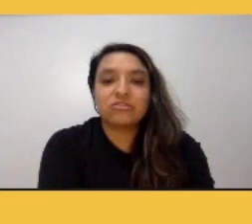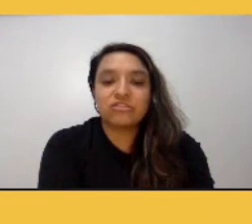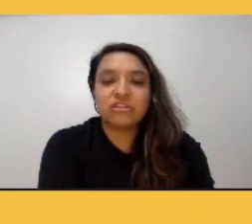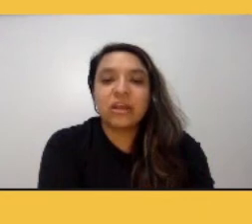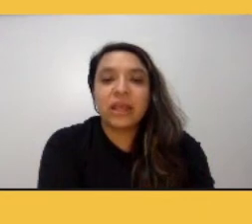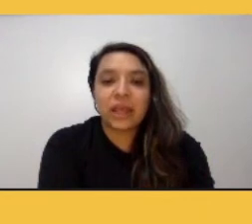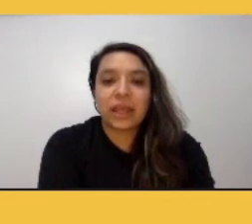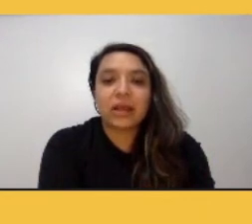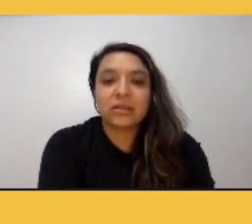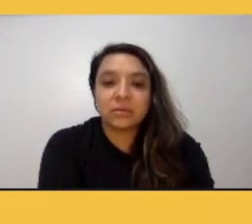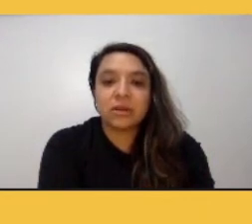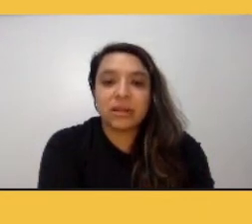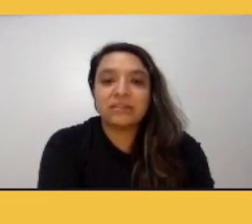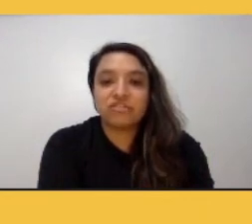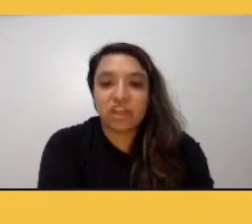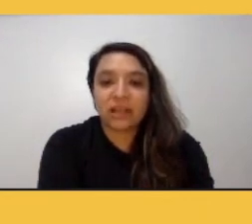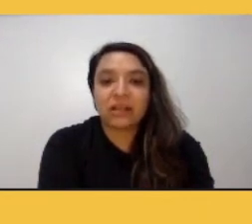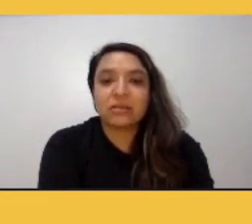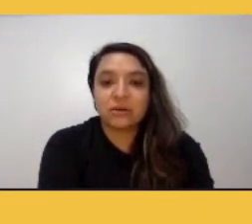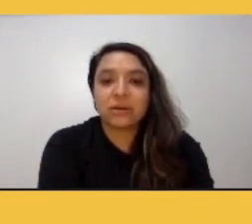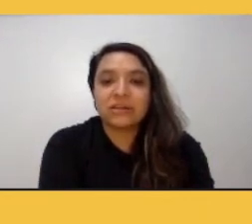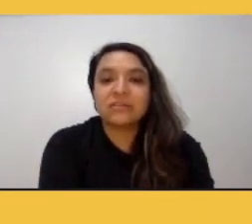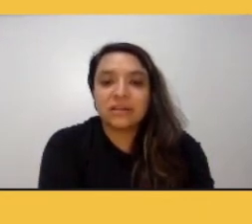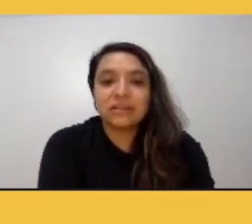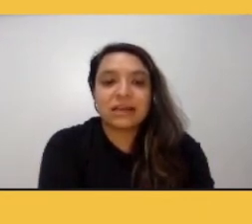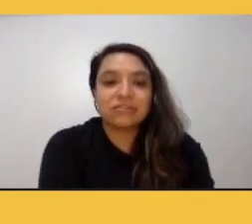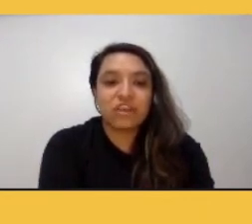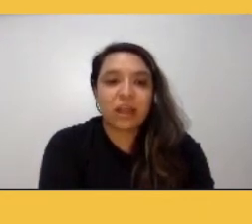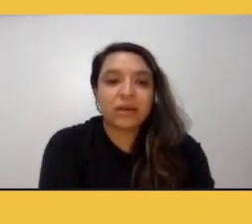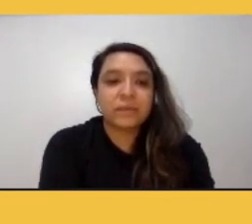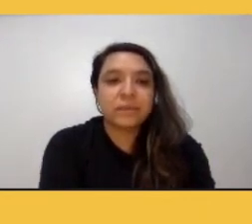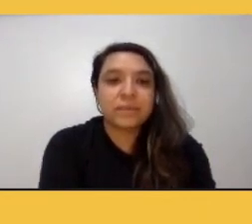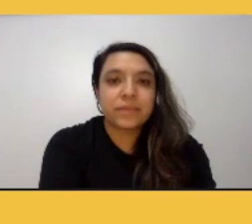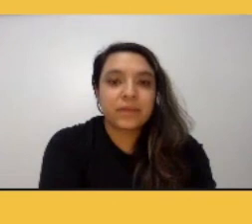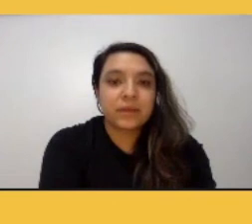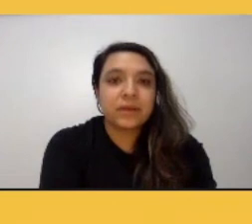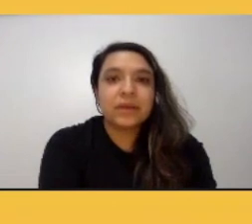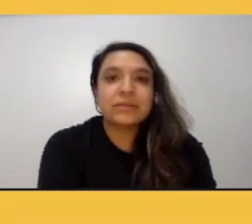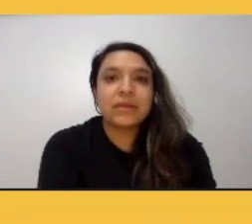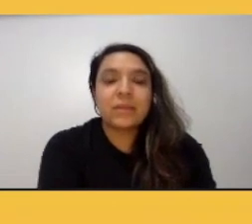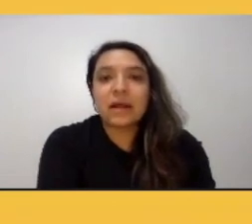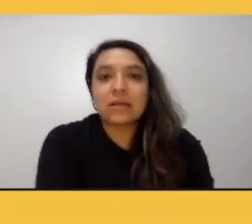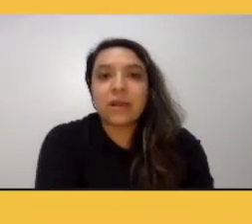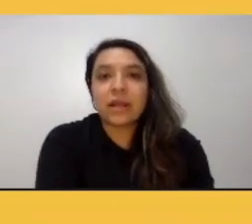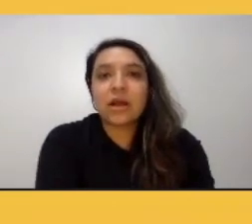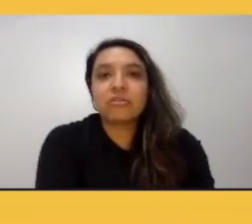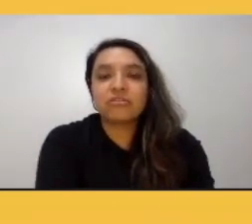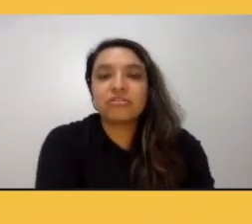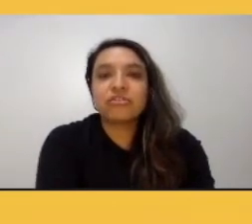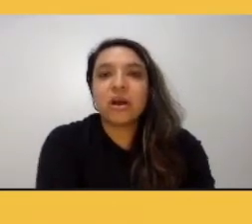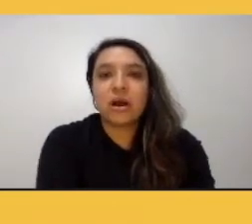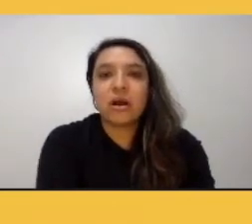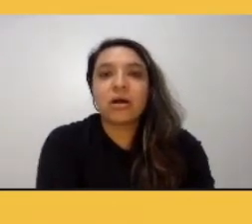go. Ch, ang, the word is chank. The word is, yes, chang. Tap it out, get ready, go.